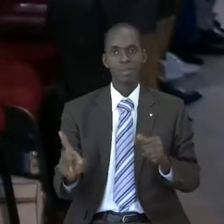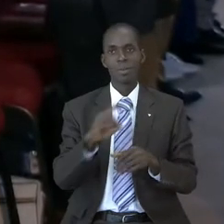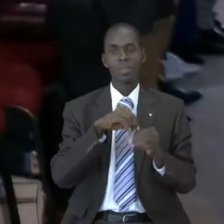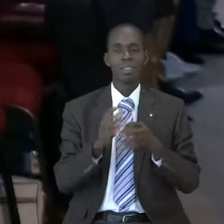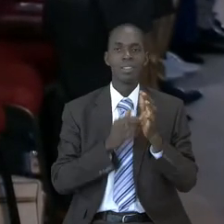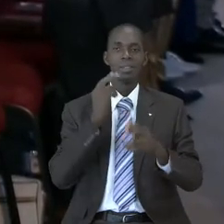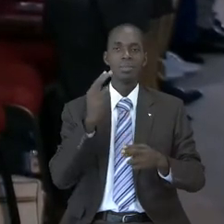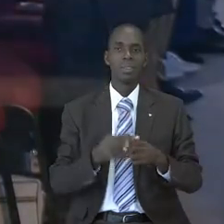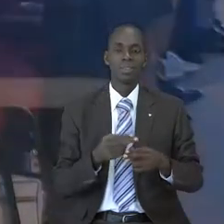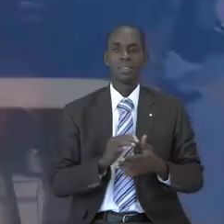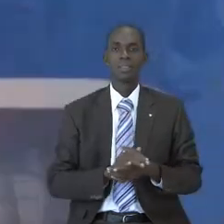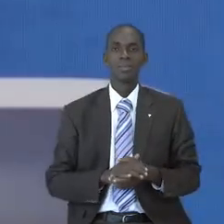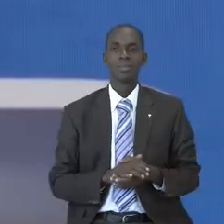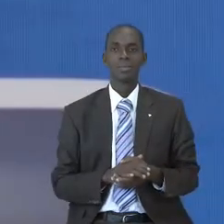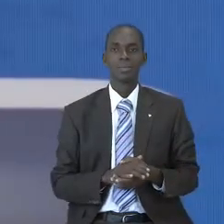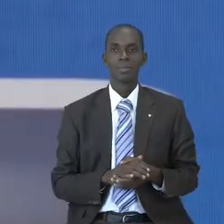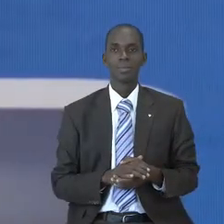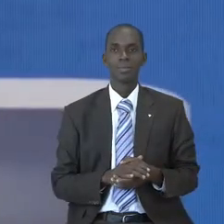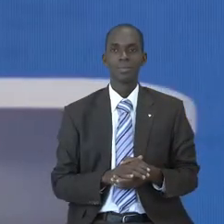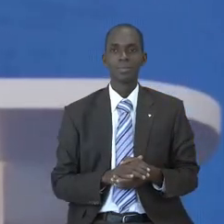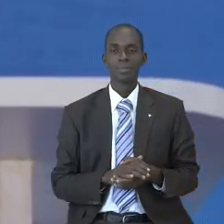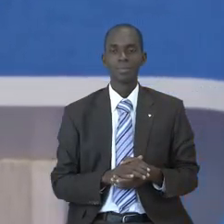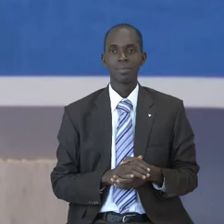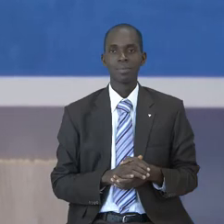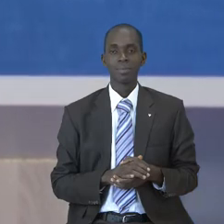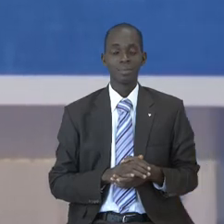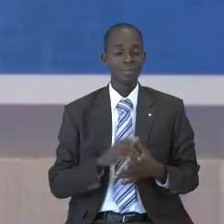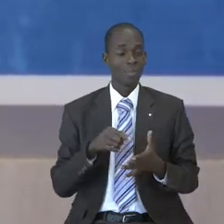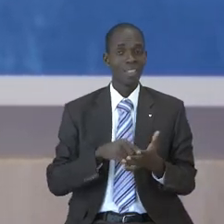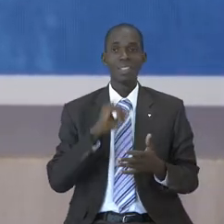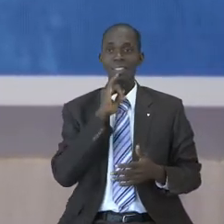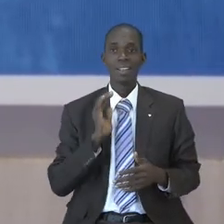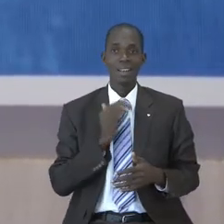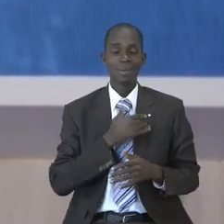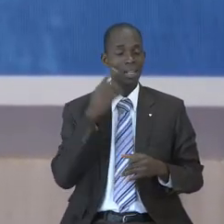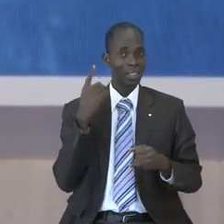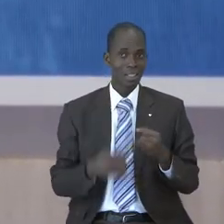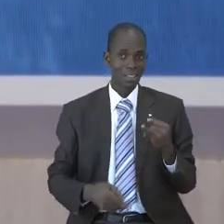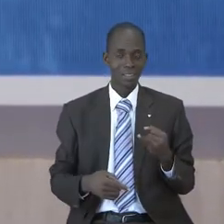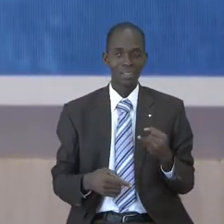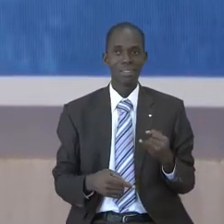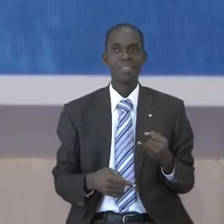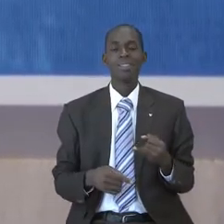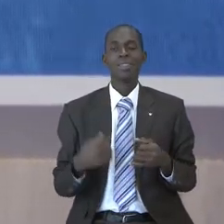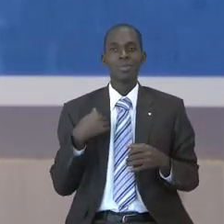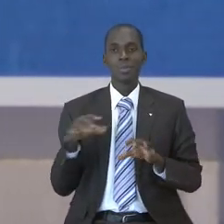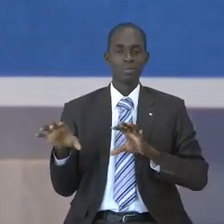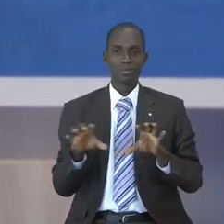Jesus' name. This is our last session. We've done Psalm